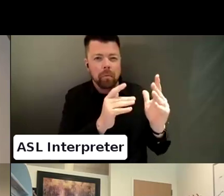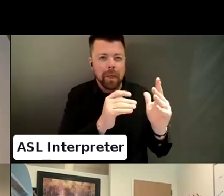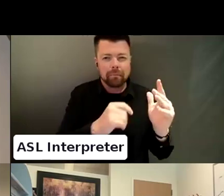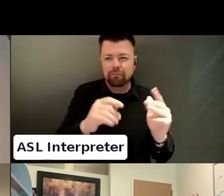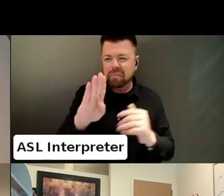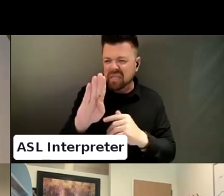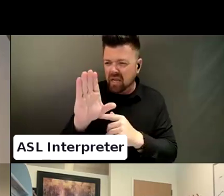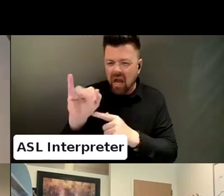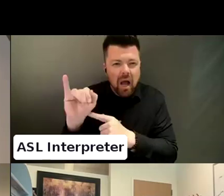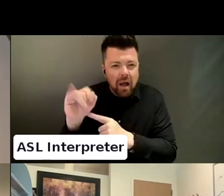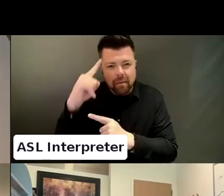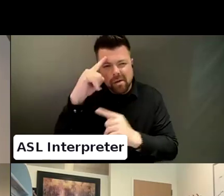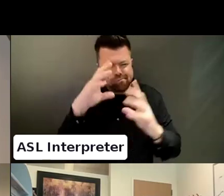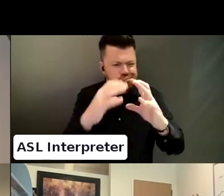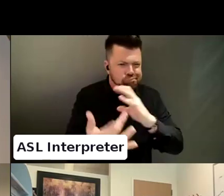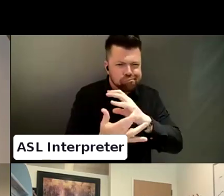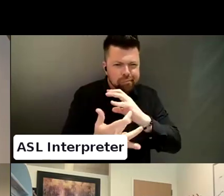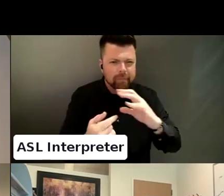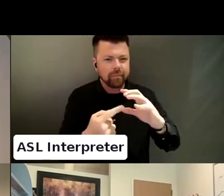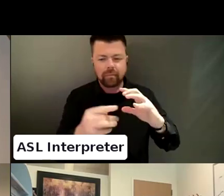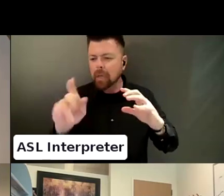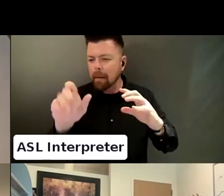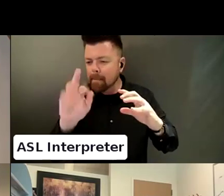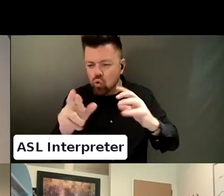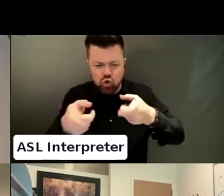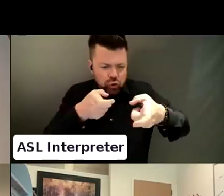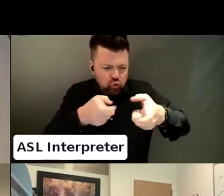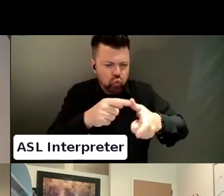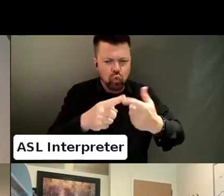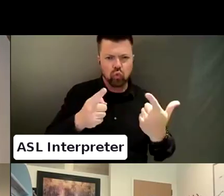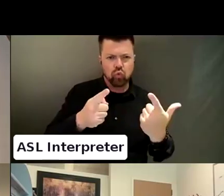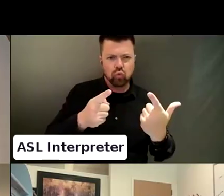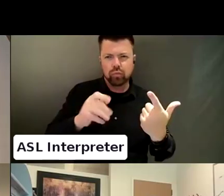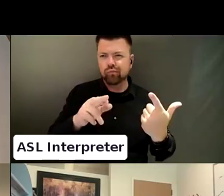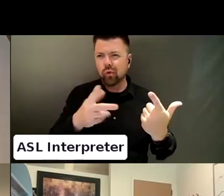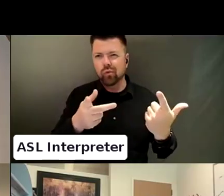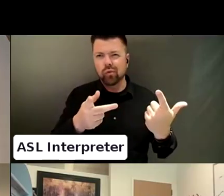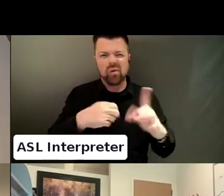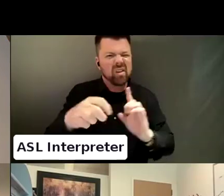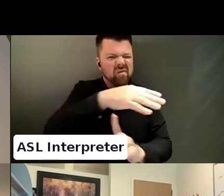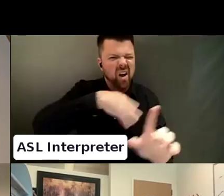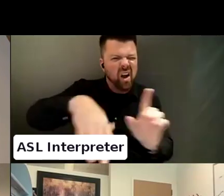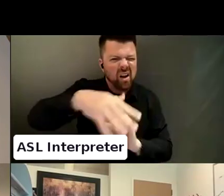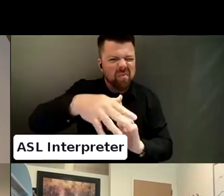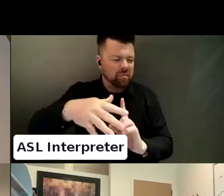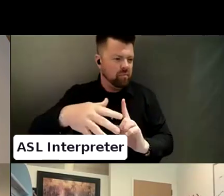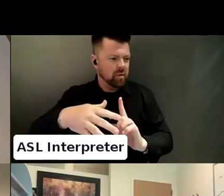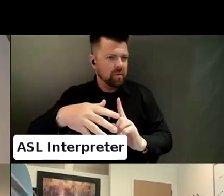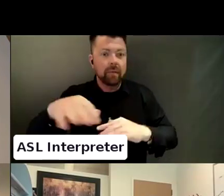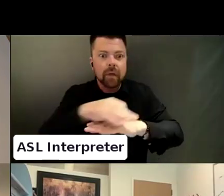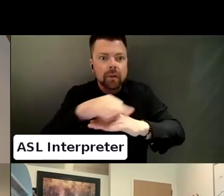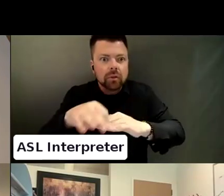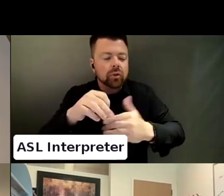interfaces, the restoration of motor control, the restoration of control over one's environment and computers